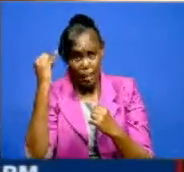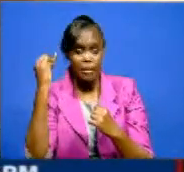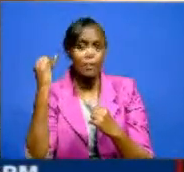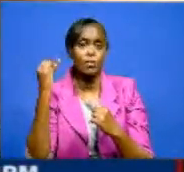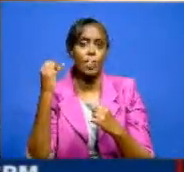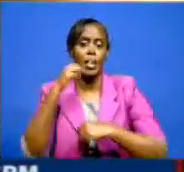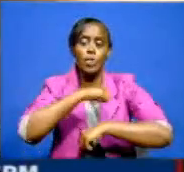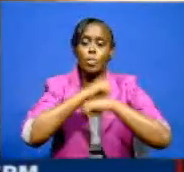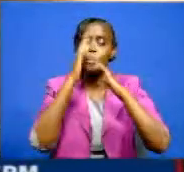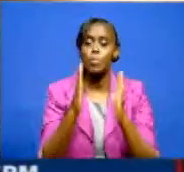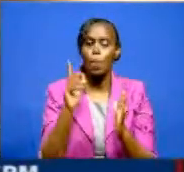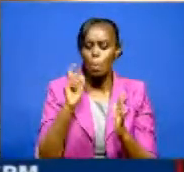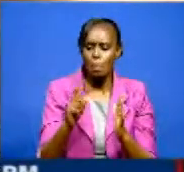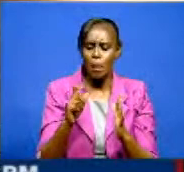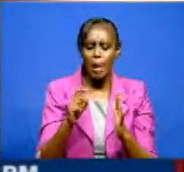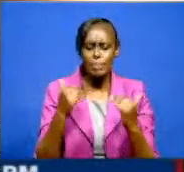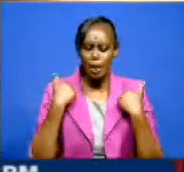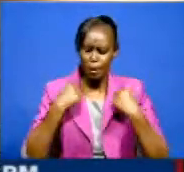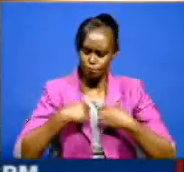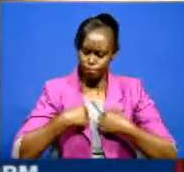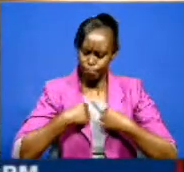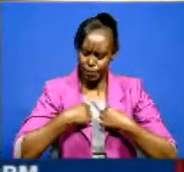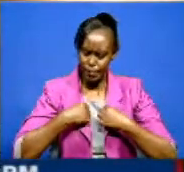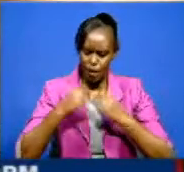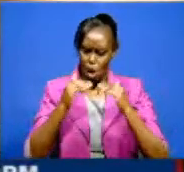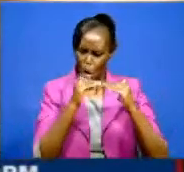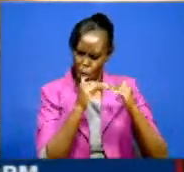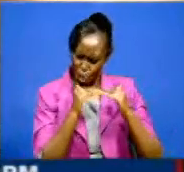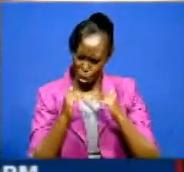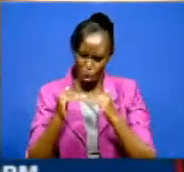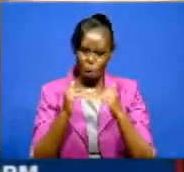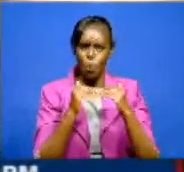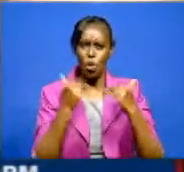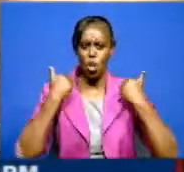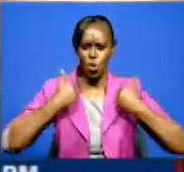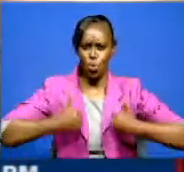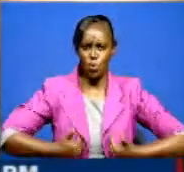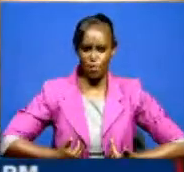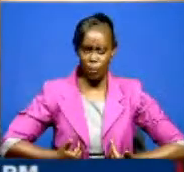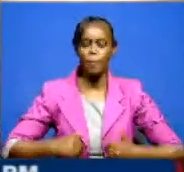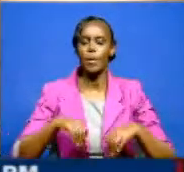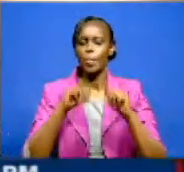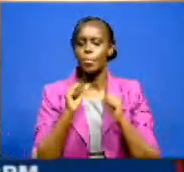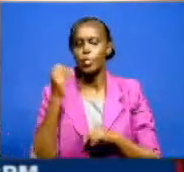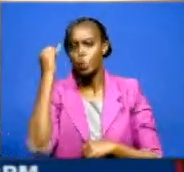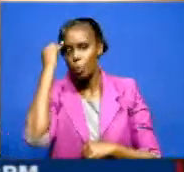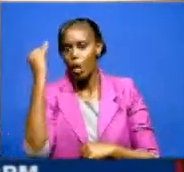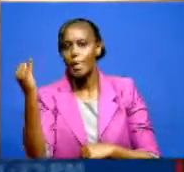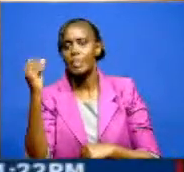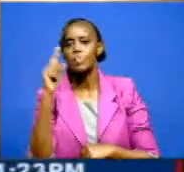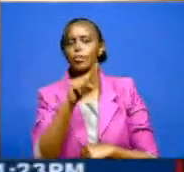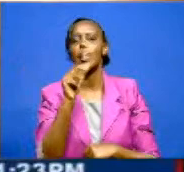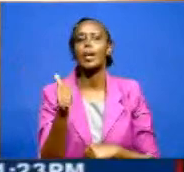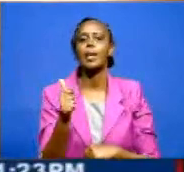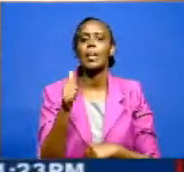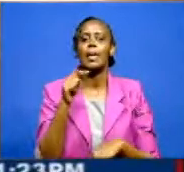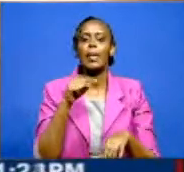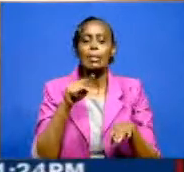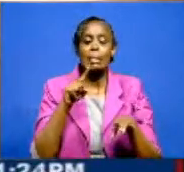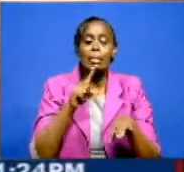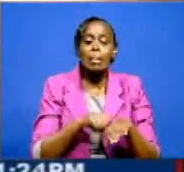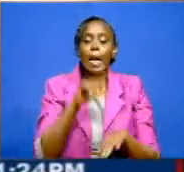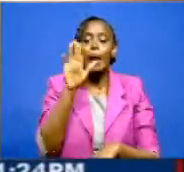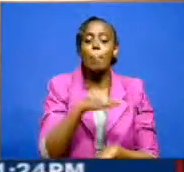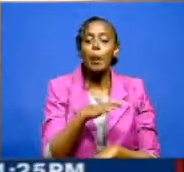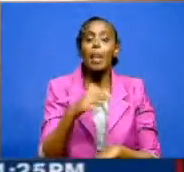pupils, you must be dressed in a common, in a uniform, so that you're able to identify one another. So when a parliament has